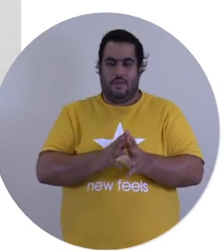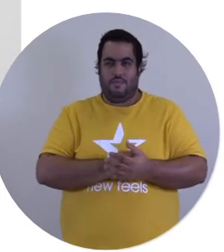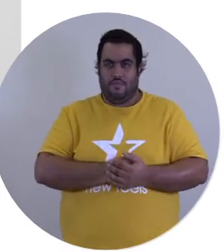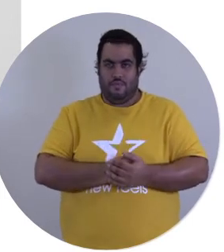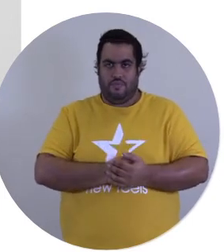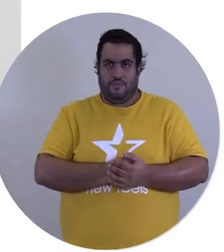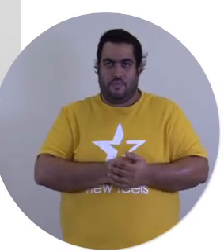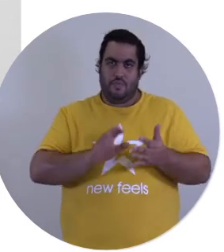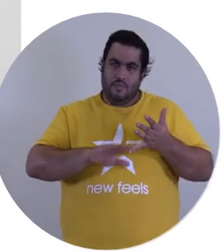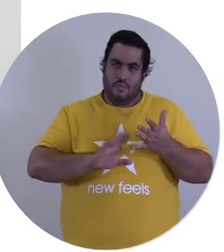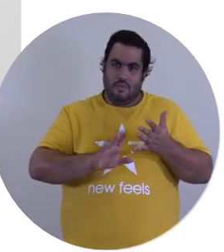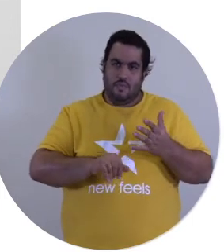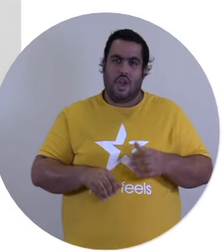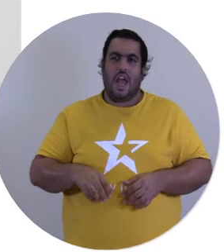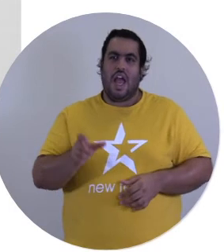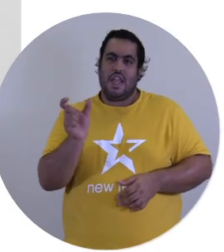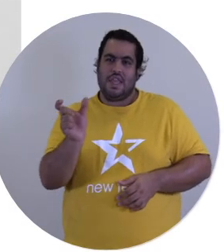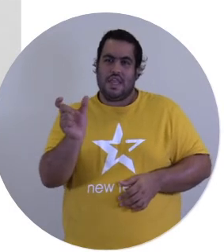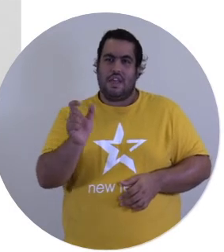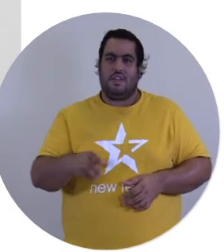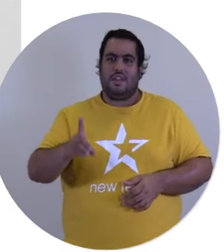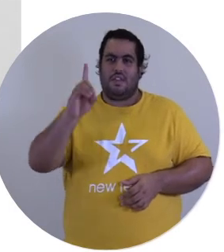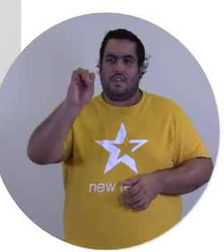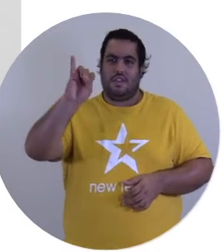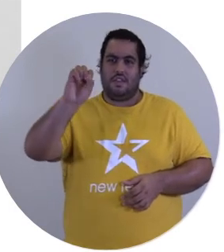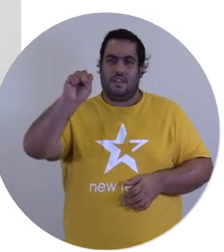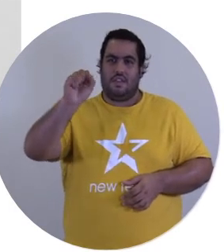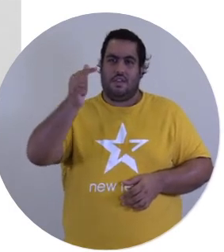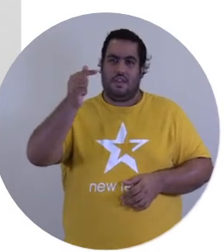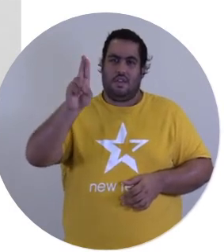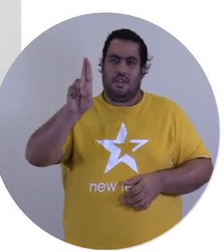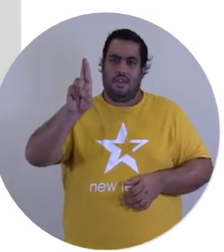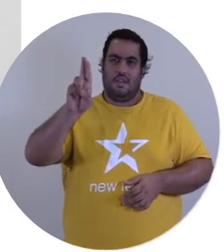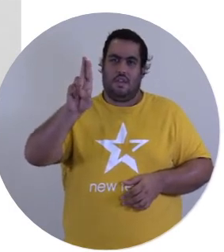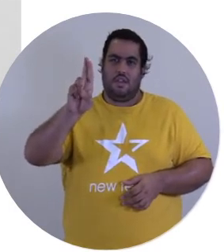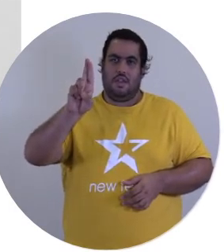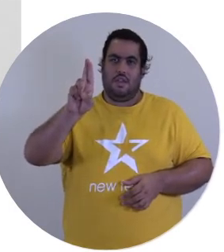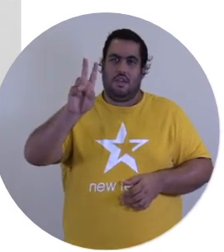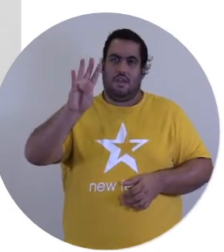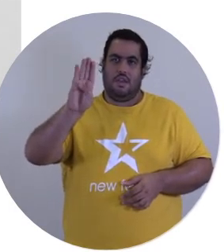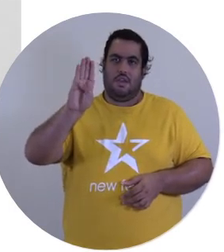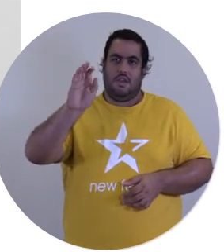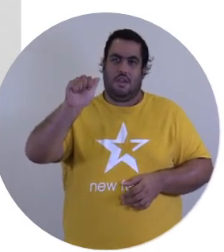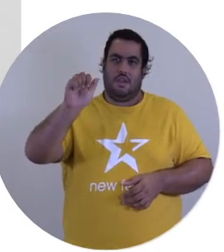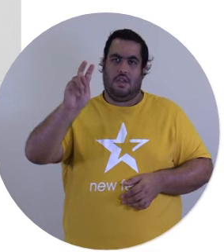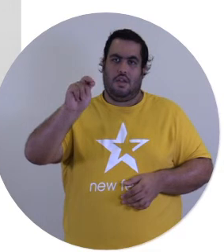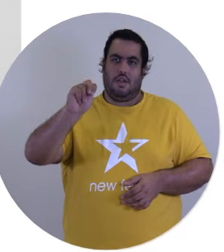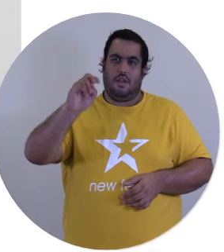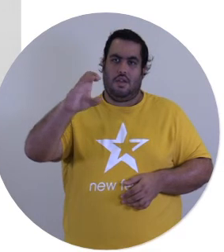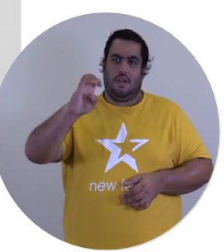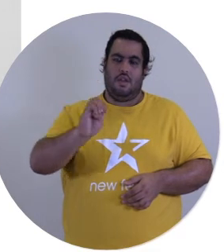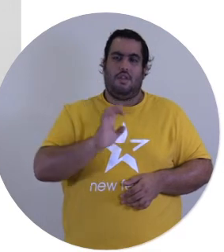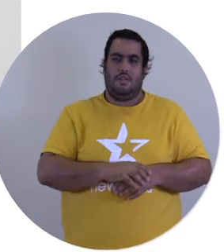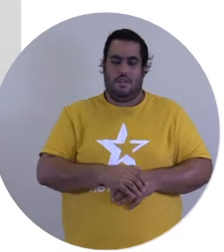course, would be with this picture, disturbance. It means the interruption of a peaceful condition. For